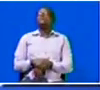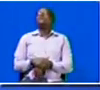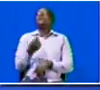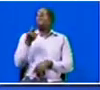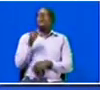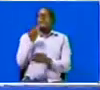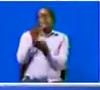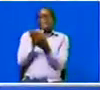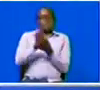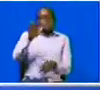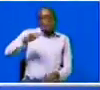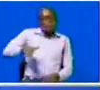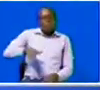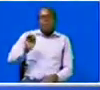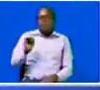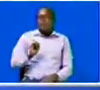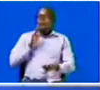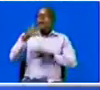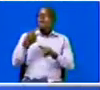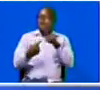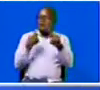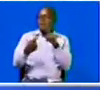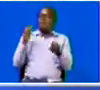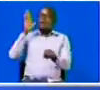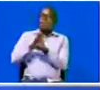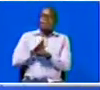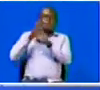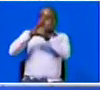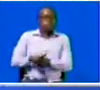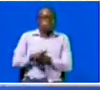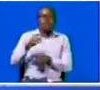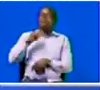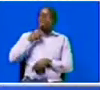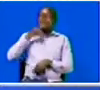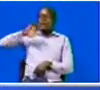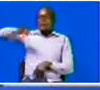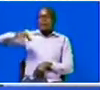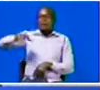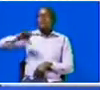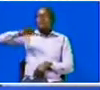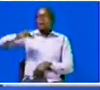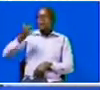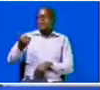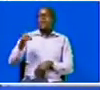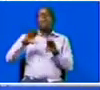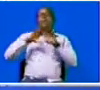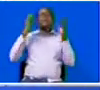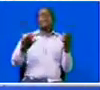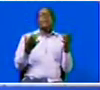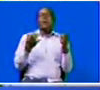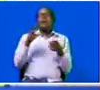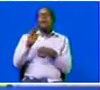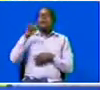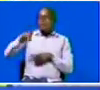aweke kwa mfuko yake. Well, after many years of marginalization, Turkana County is now on the global map, even as the